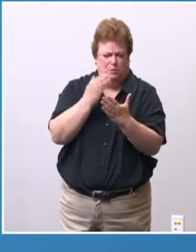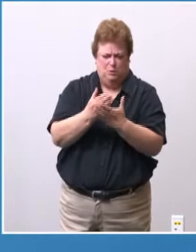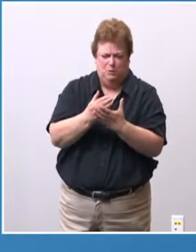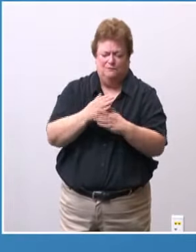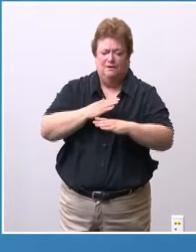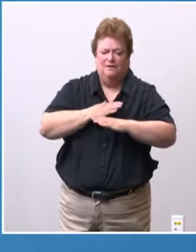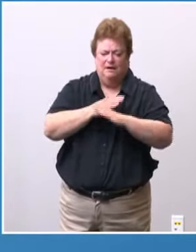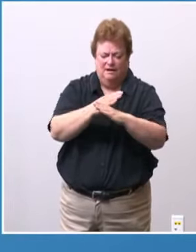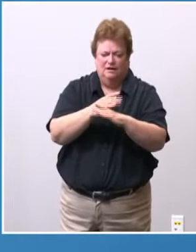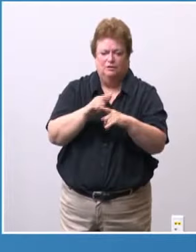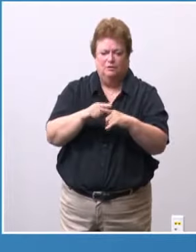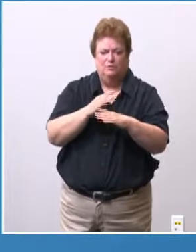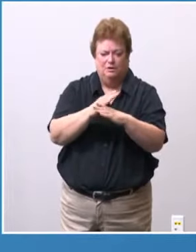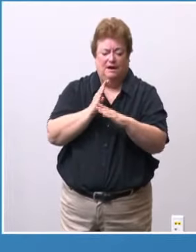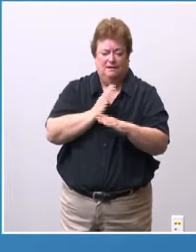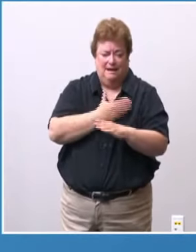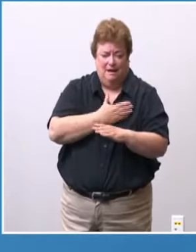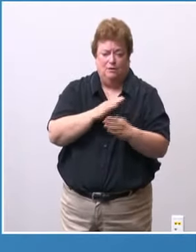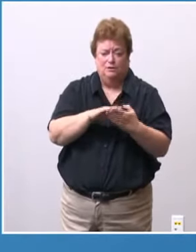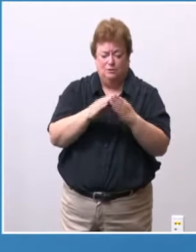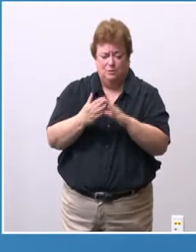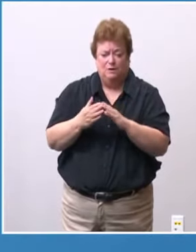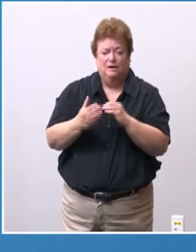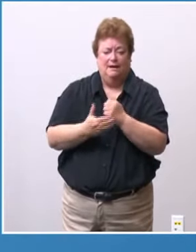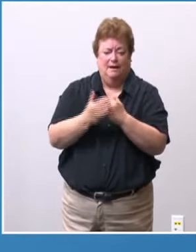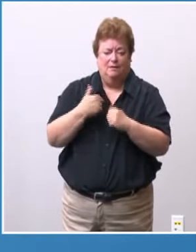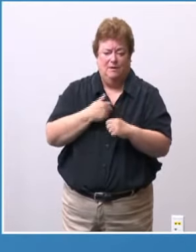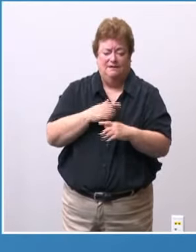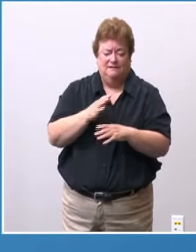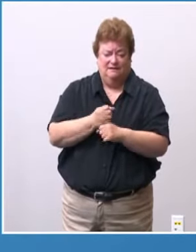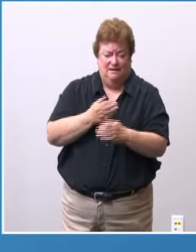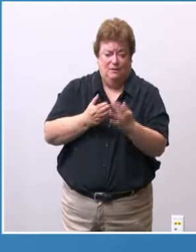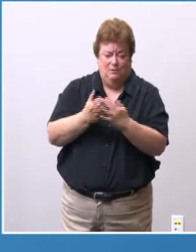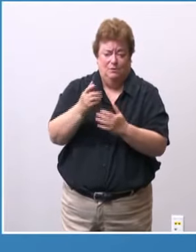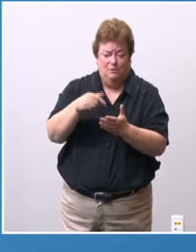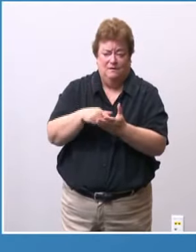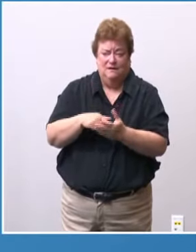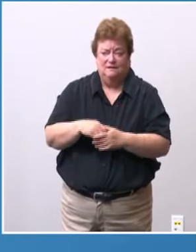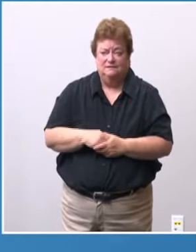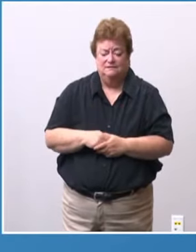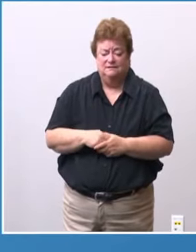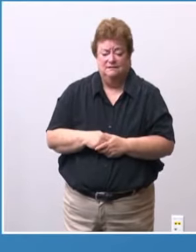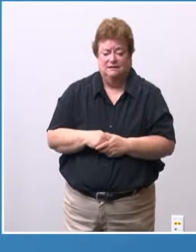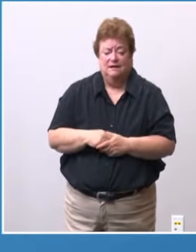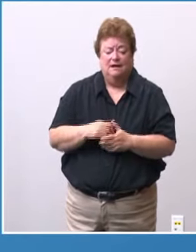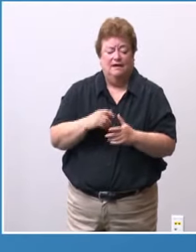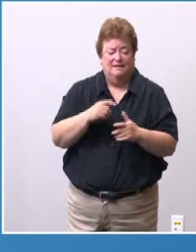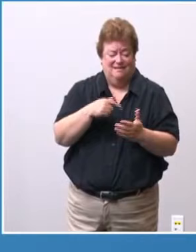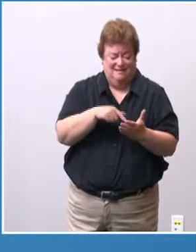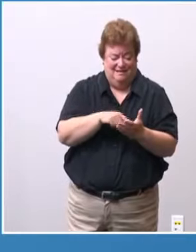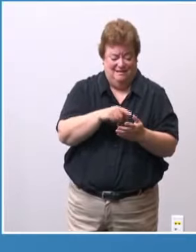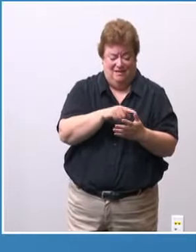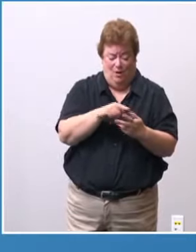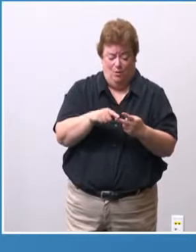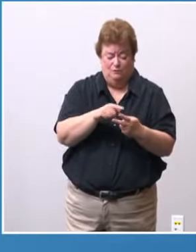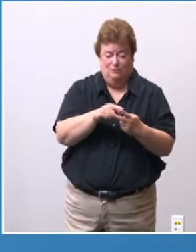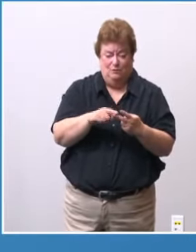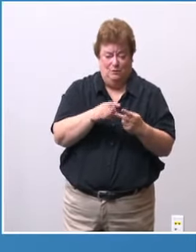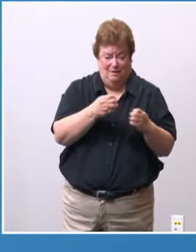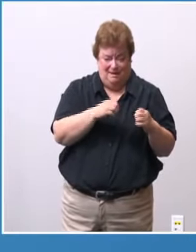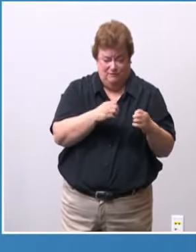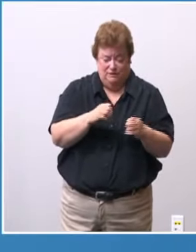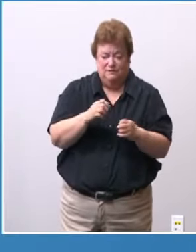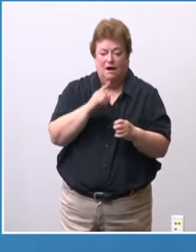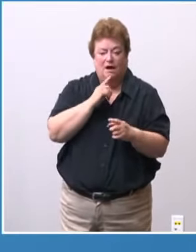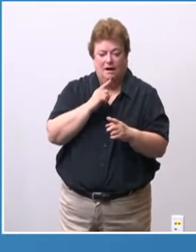help protect our community and get us through this. It's clear that these and other preventative efforts are making a positive